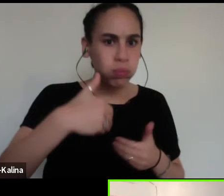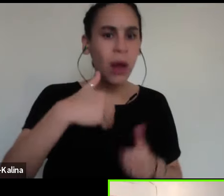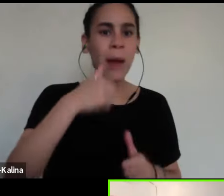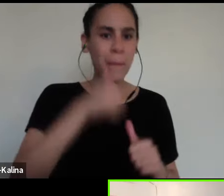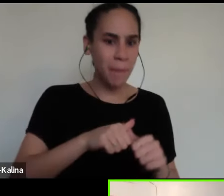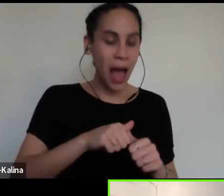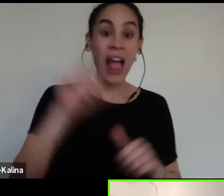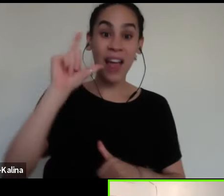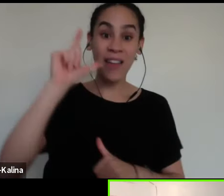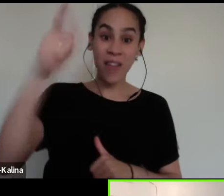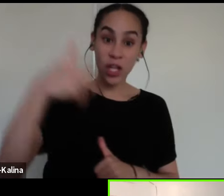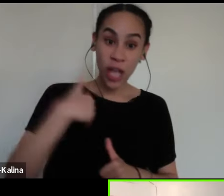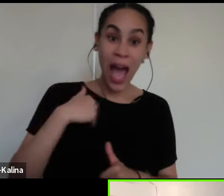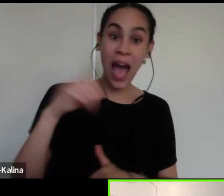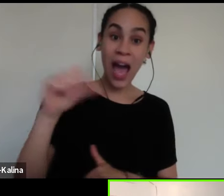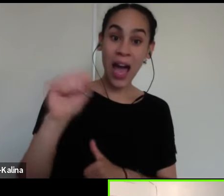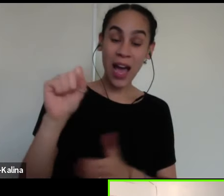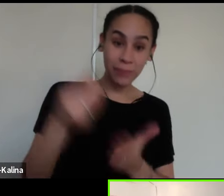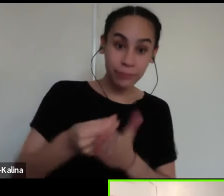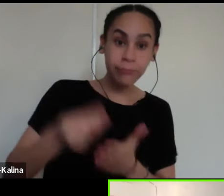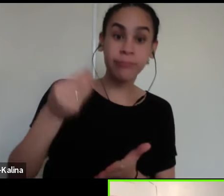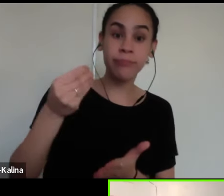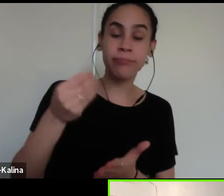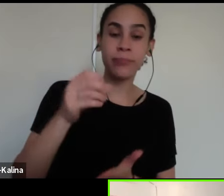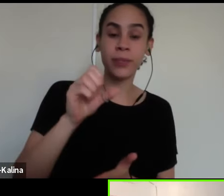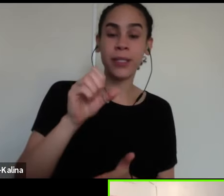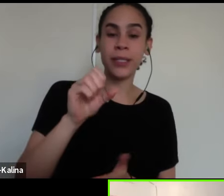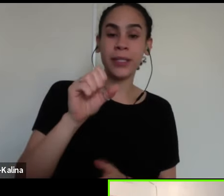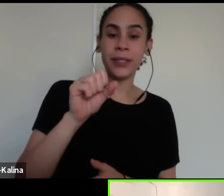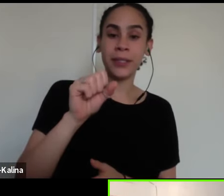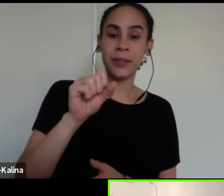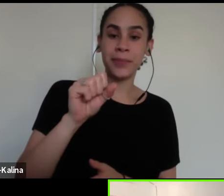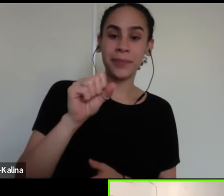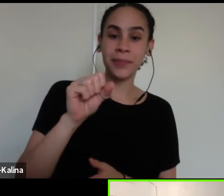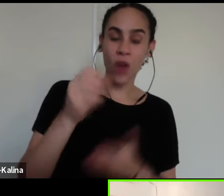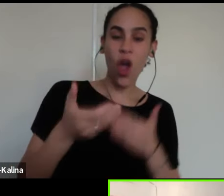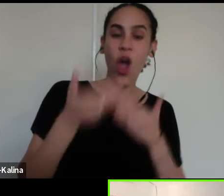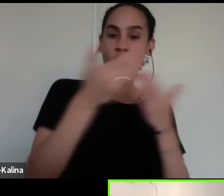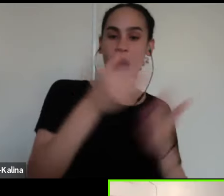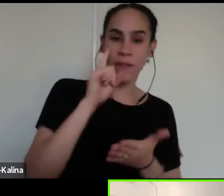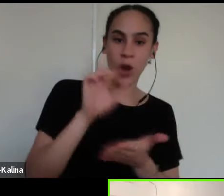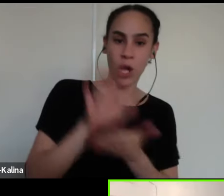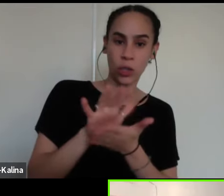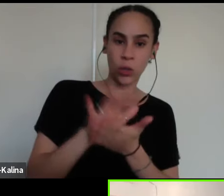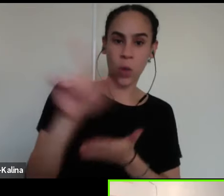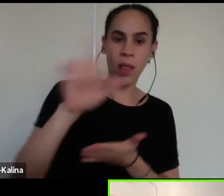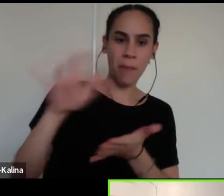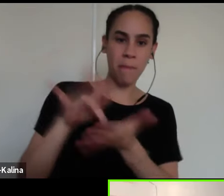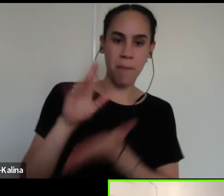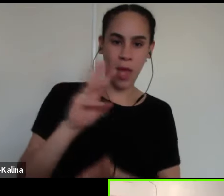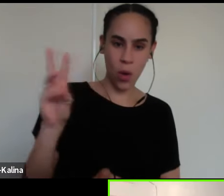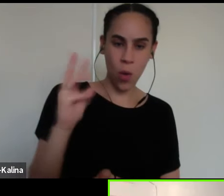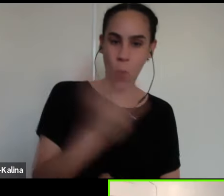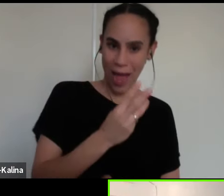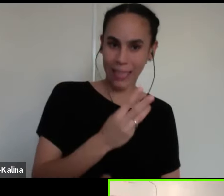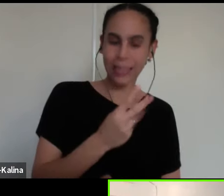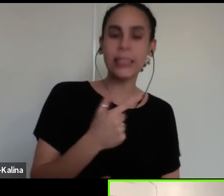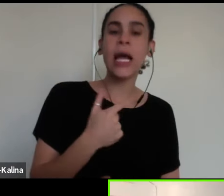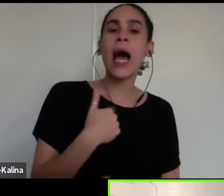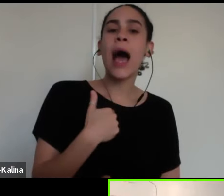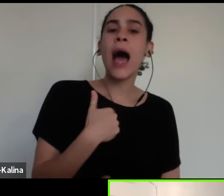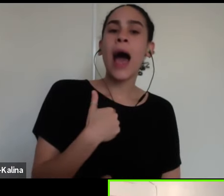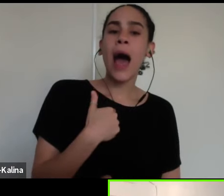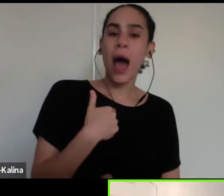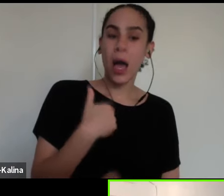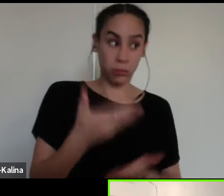a scholarship offer. And that scholarship offer was for a school in the Midwest. And I took that letter to my parents and I shared the news